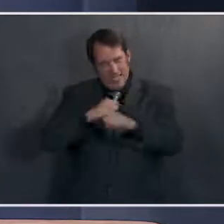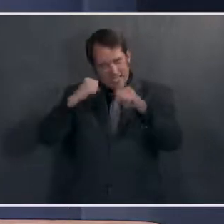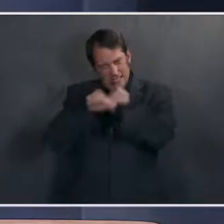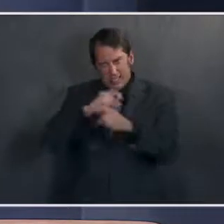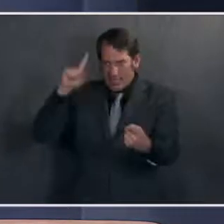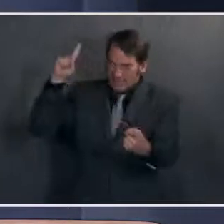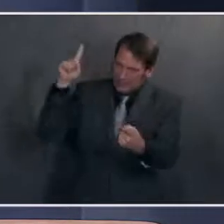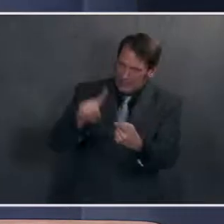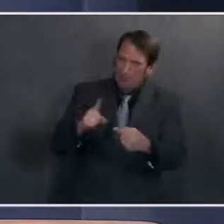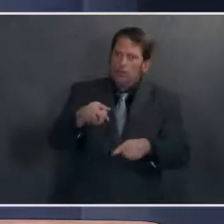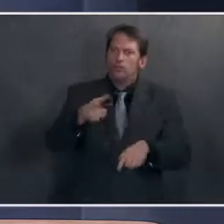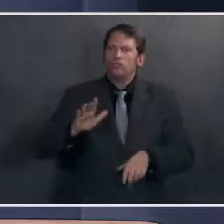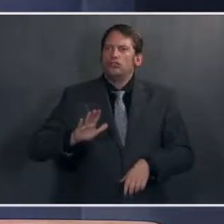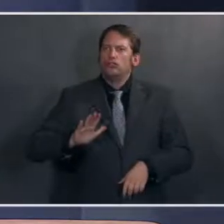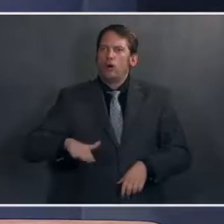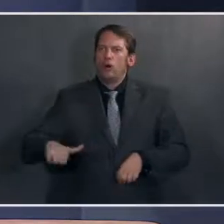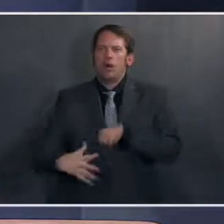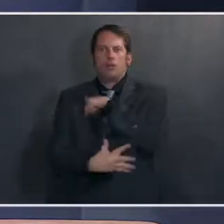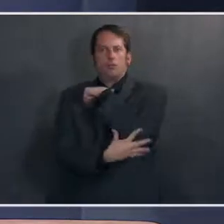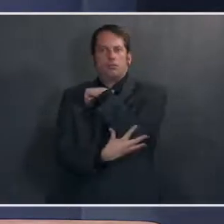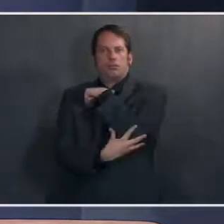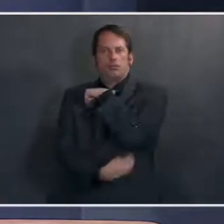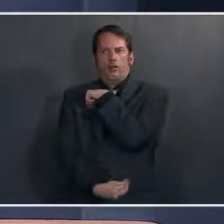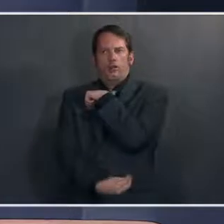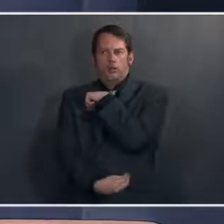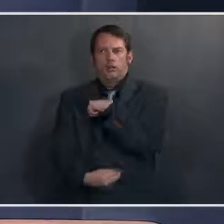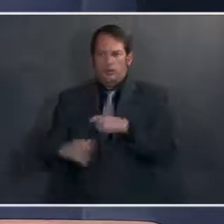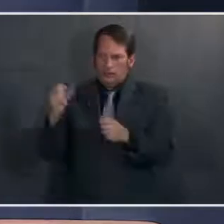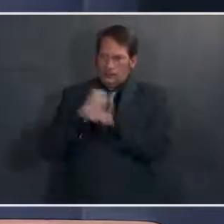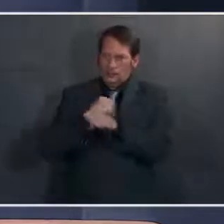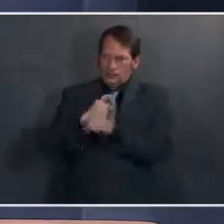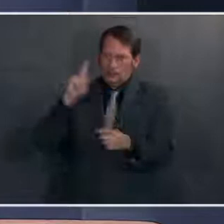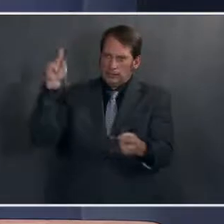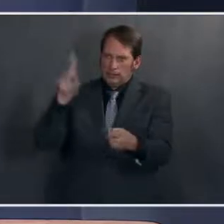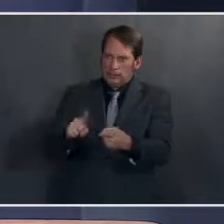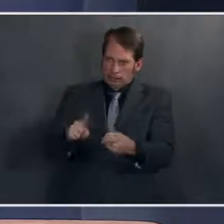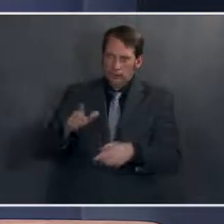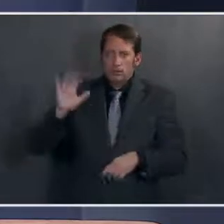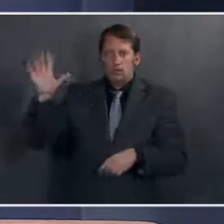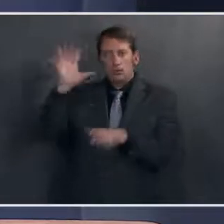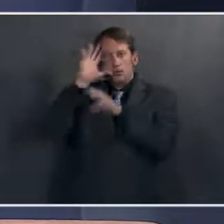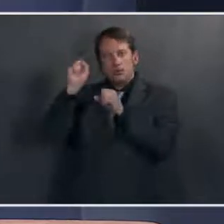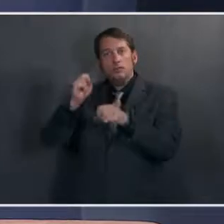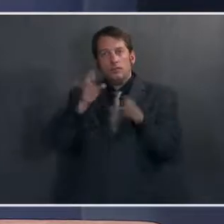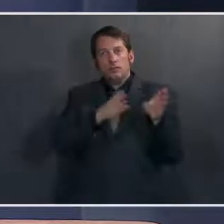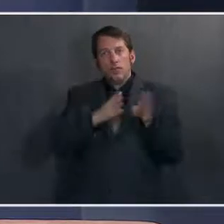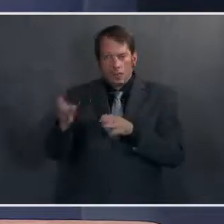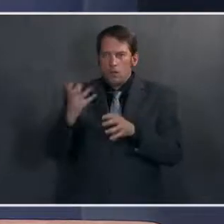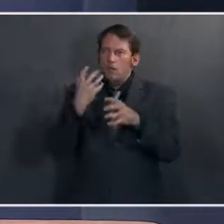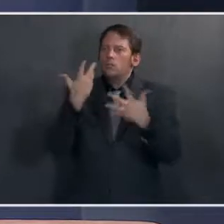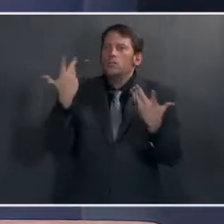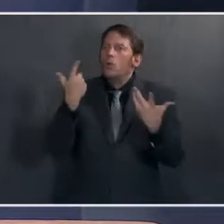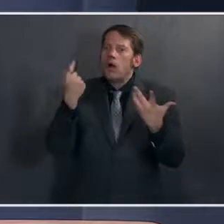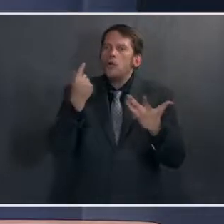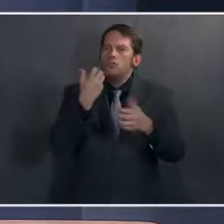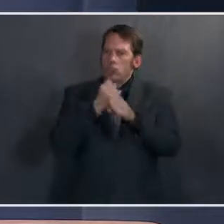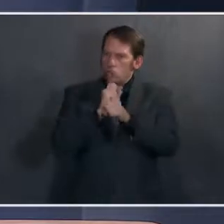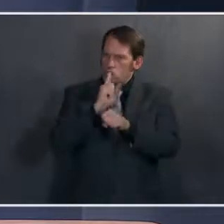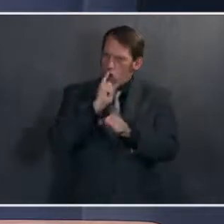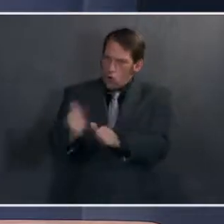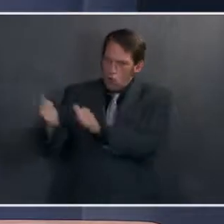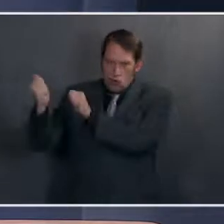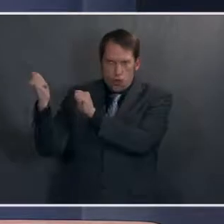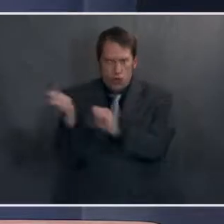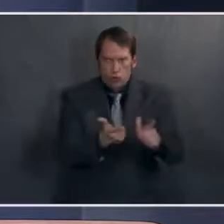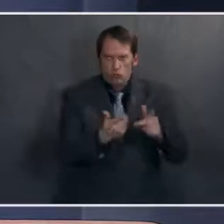kids out. Just as importantly, the president's plan would make sure we have every resource we need to defeat this virus and get life back